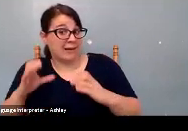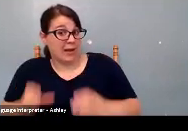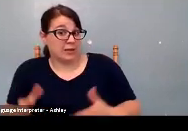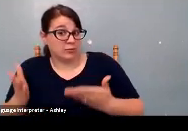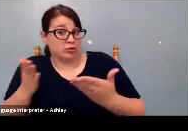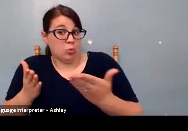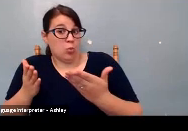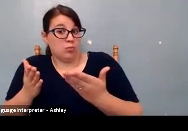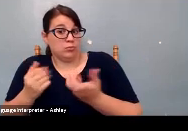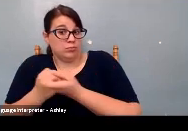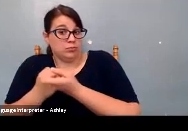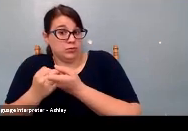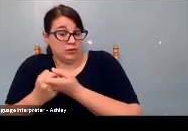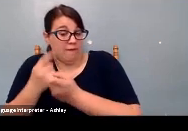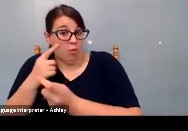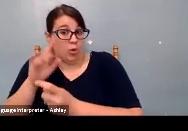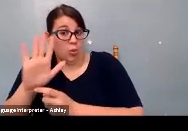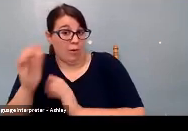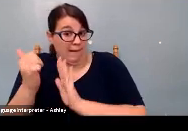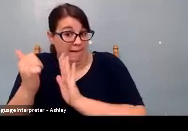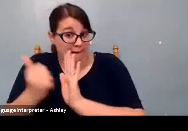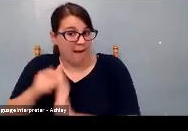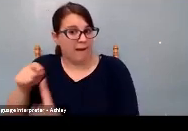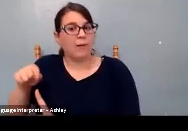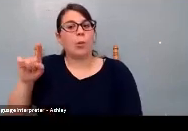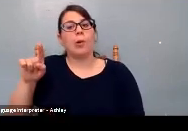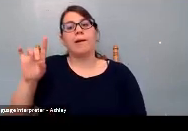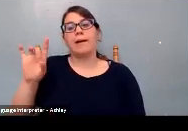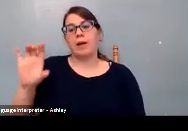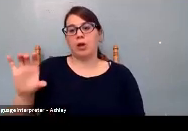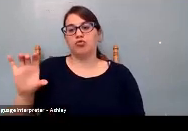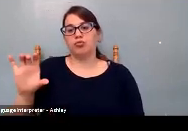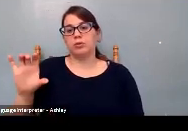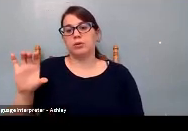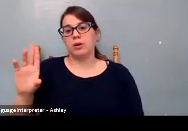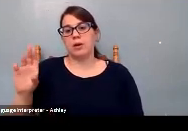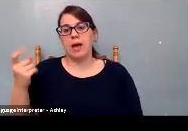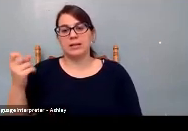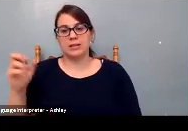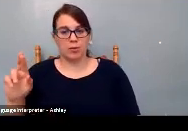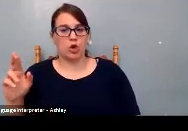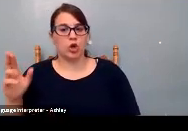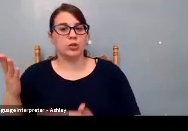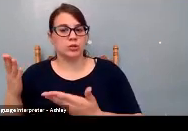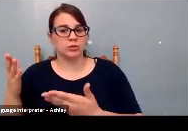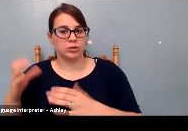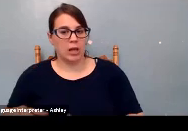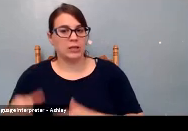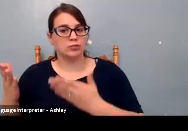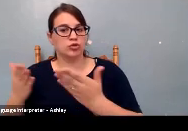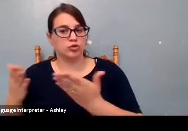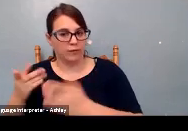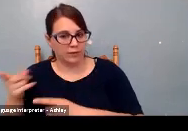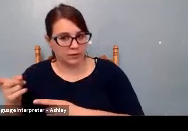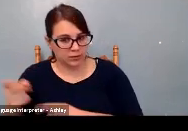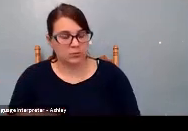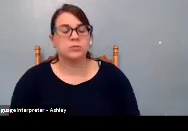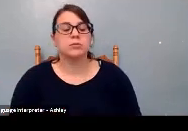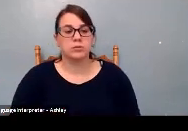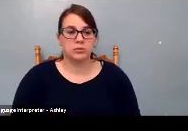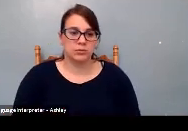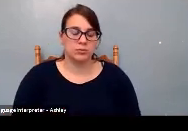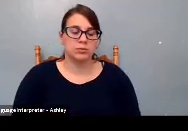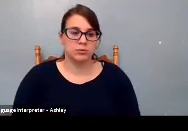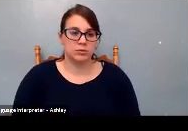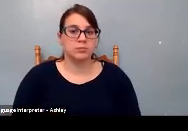account, you would reach out to Stable at that 1-800 customer service line. So we have those included on our promotional merchandise,